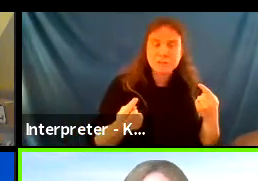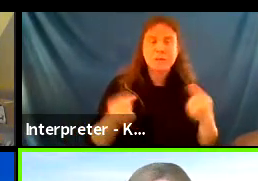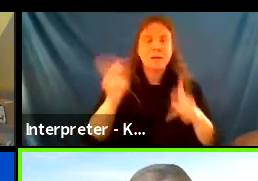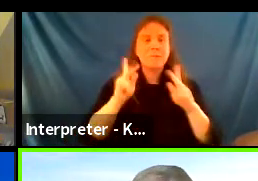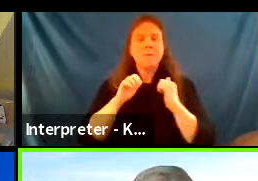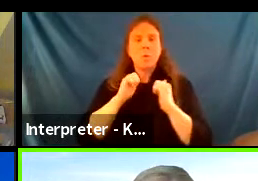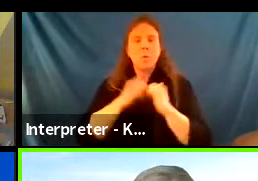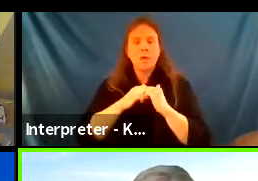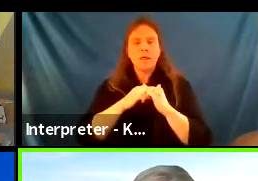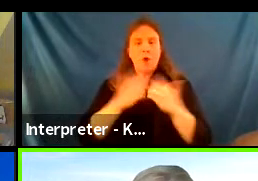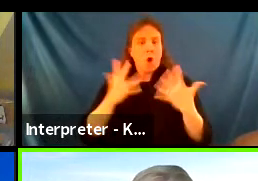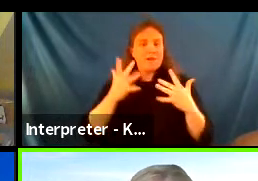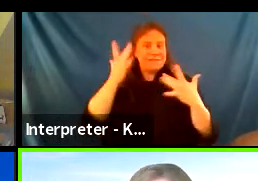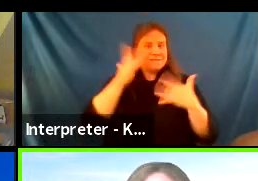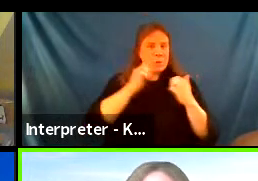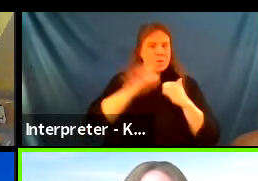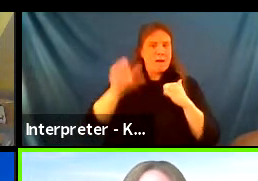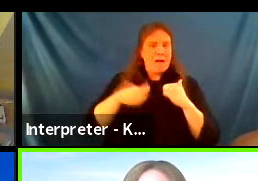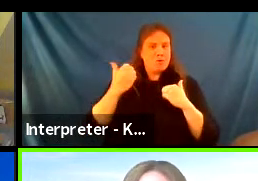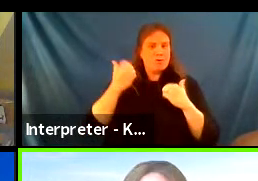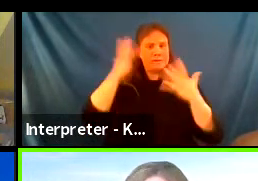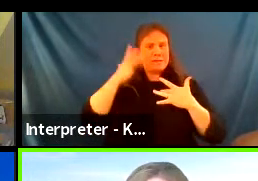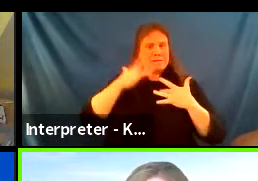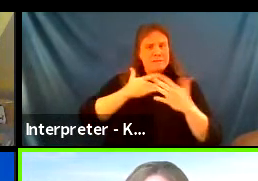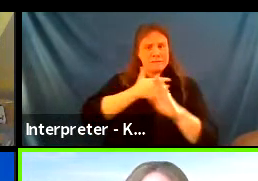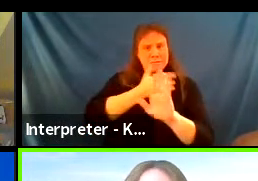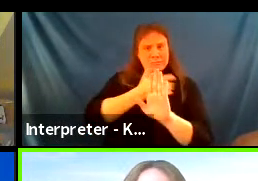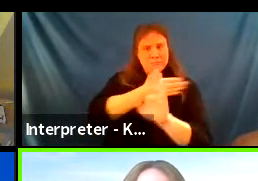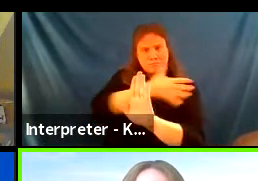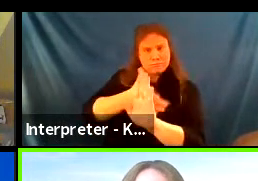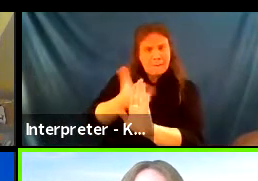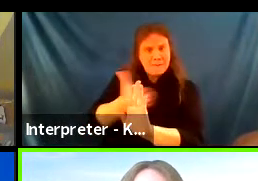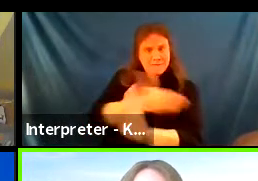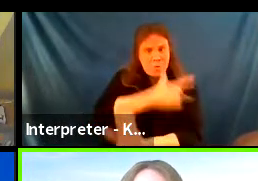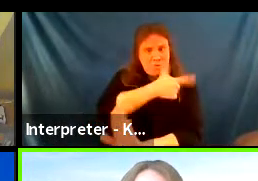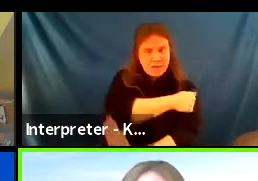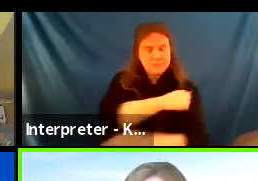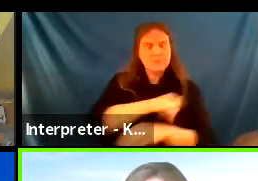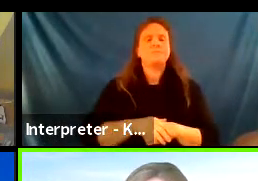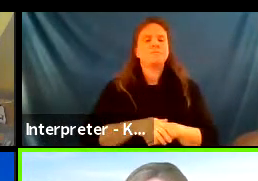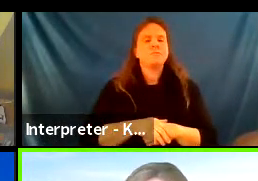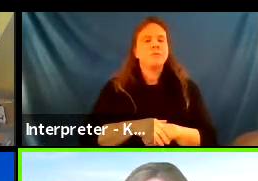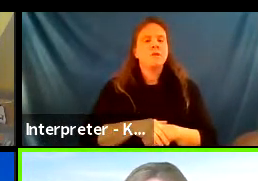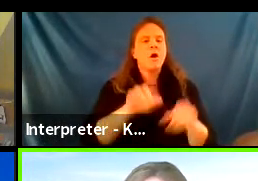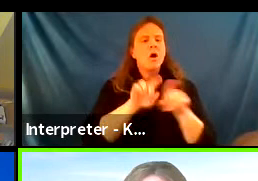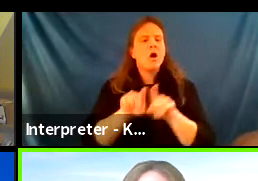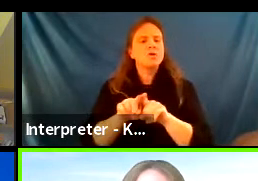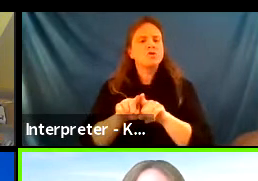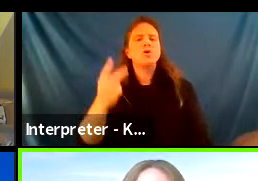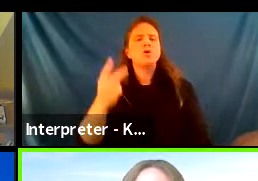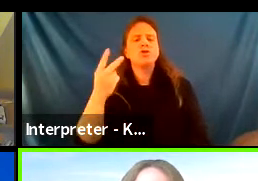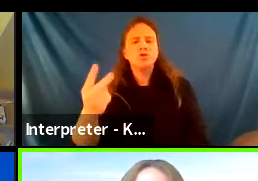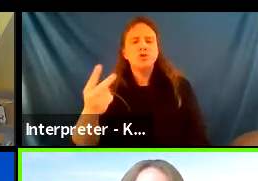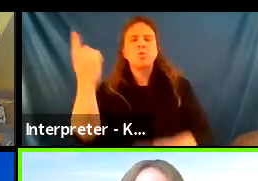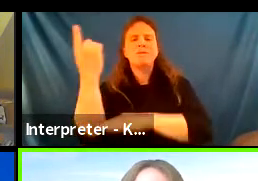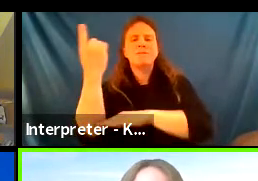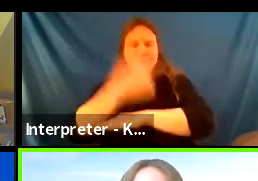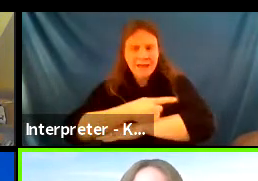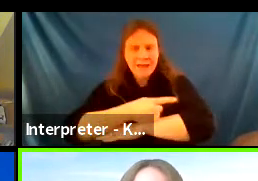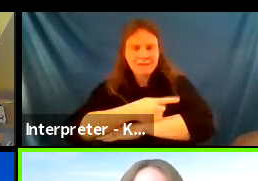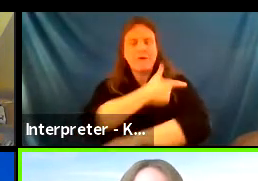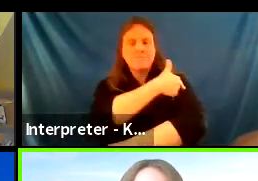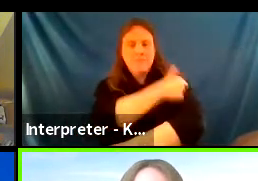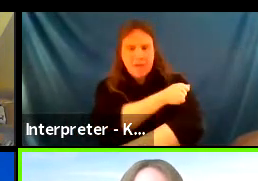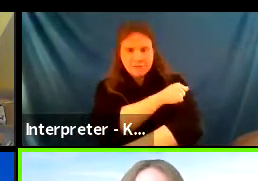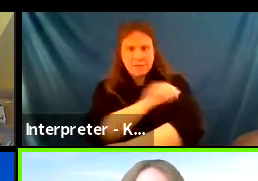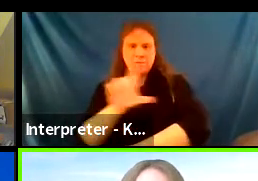that really quickly. And then finally, the vaccine, the two-dose vaccines, I'm hearing that the immunity out of the first